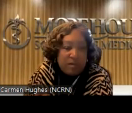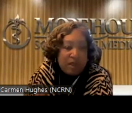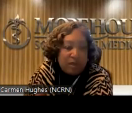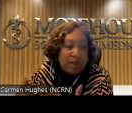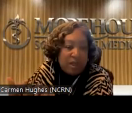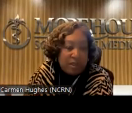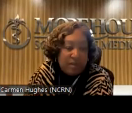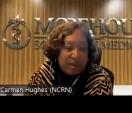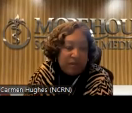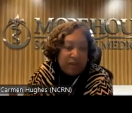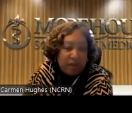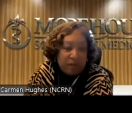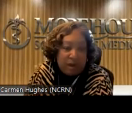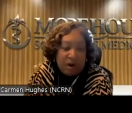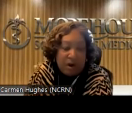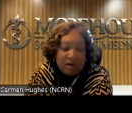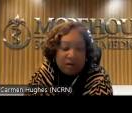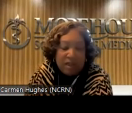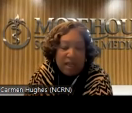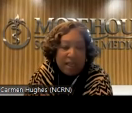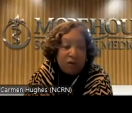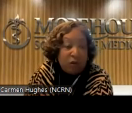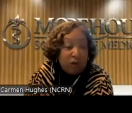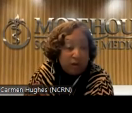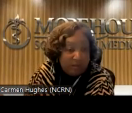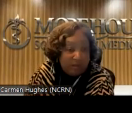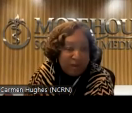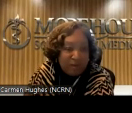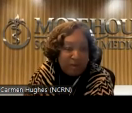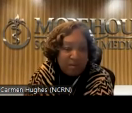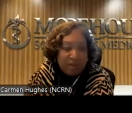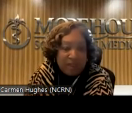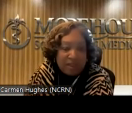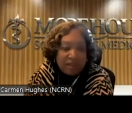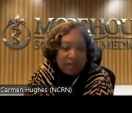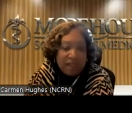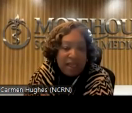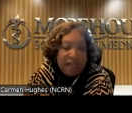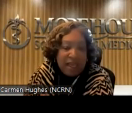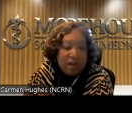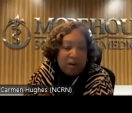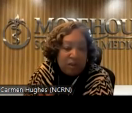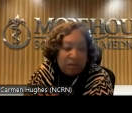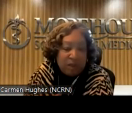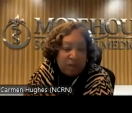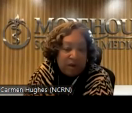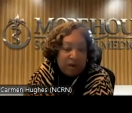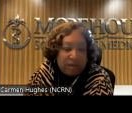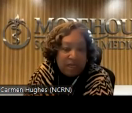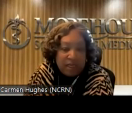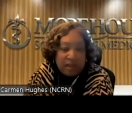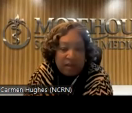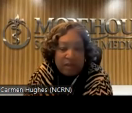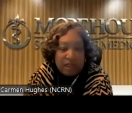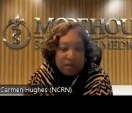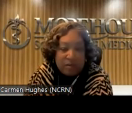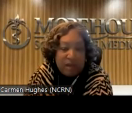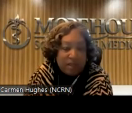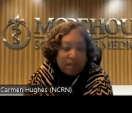using to make sure that it's benefiting you, our partners, and your populations. And then also be aware and up to date